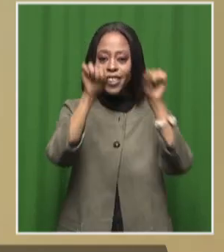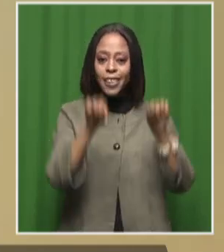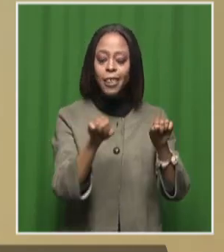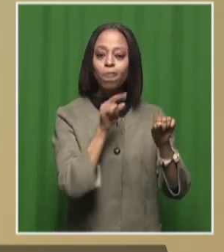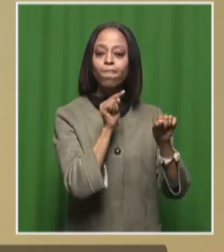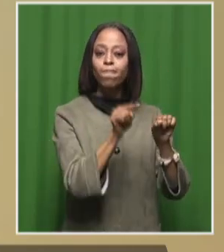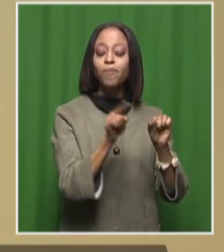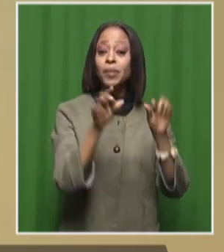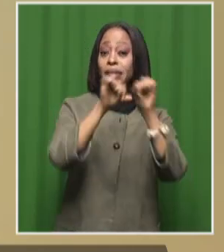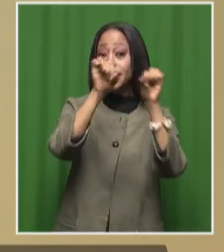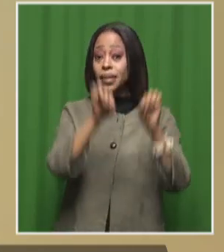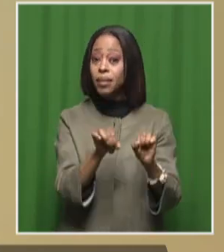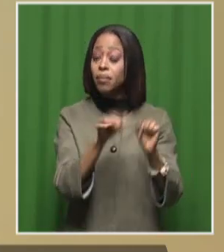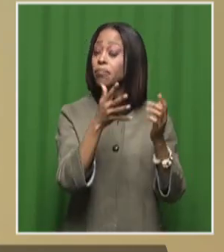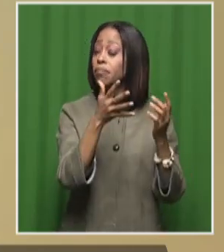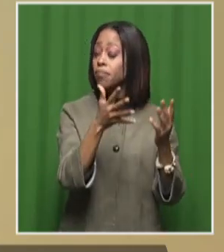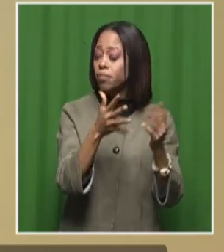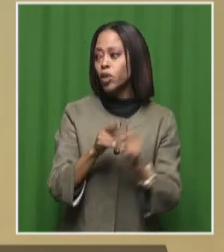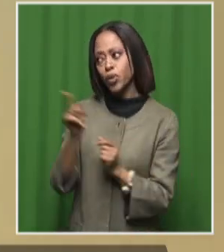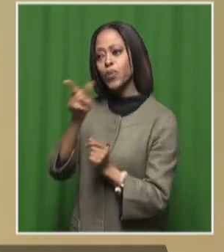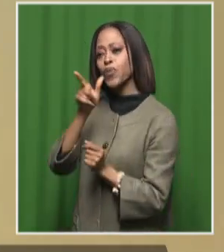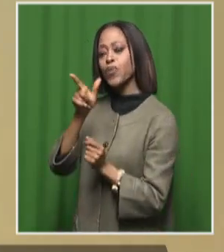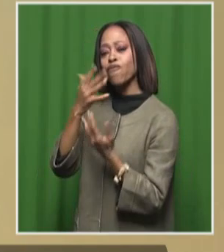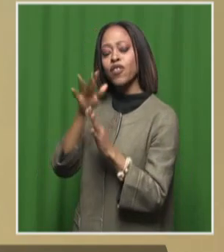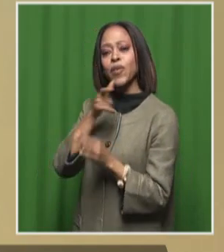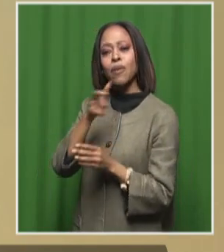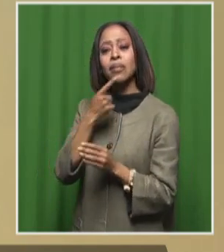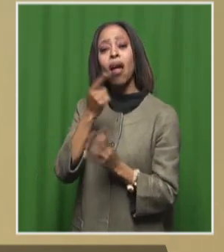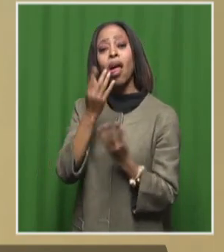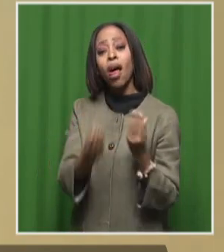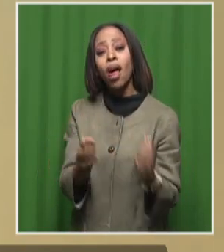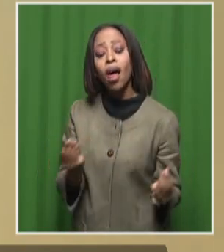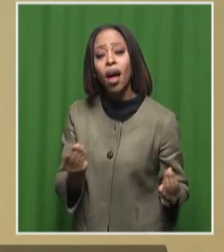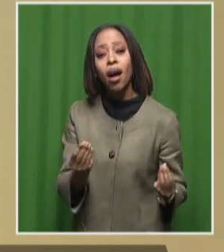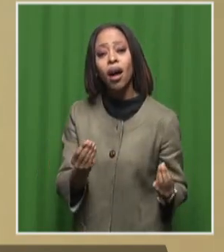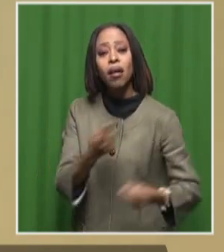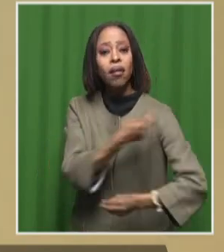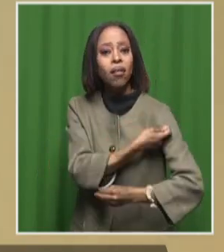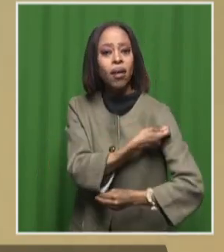And you also did say, when we say children are not vaccinated, it's bigger